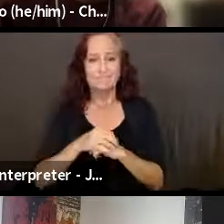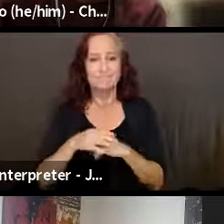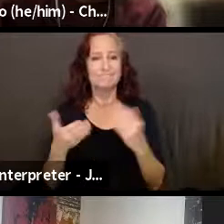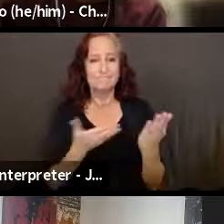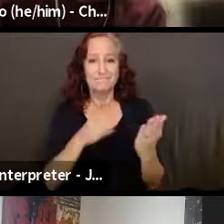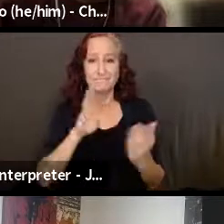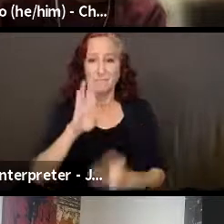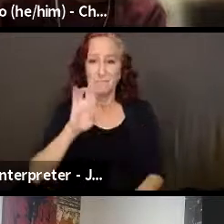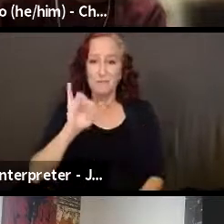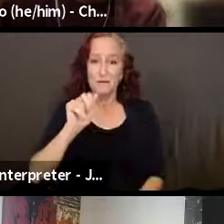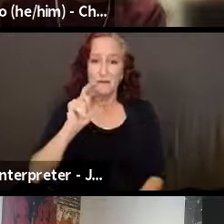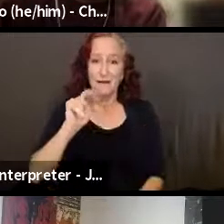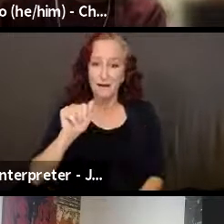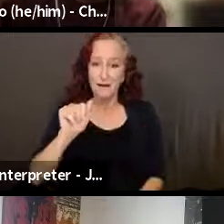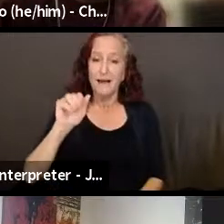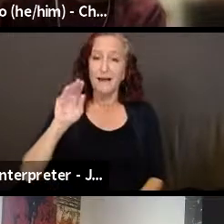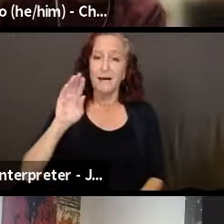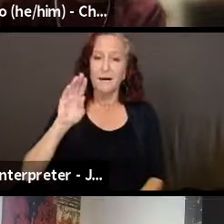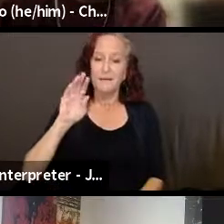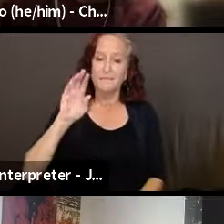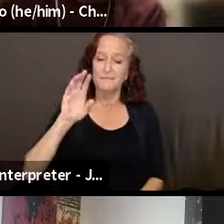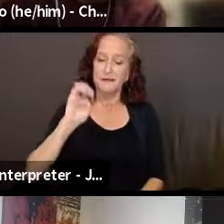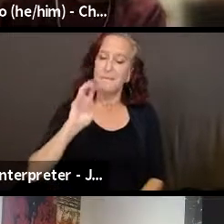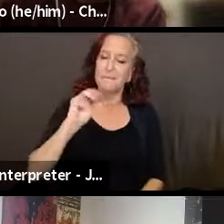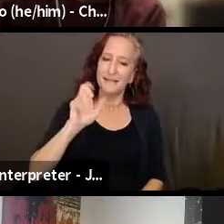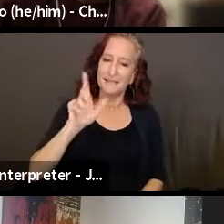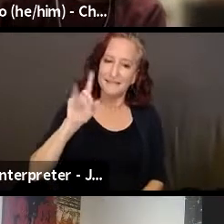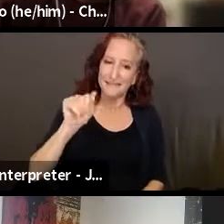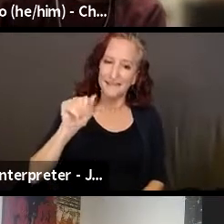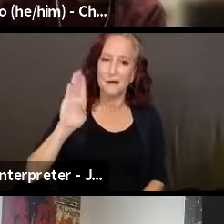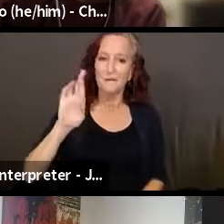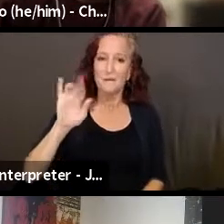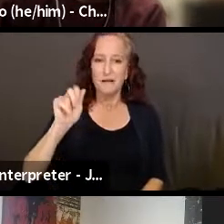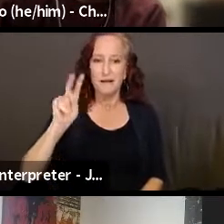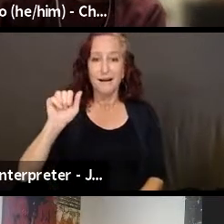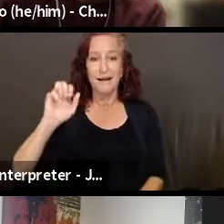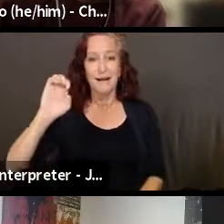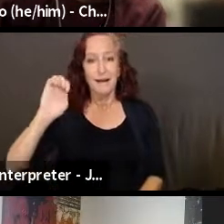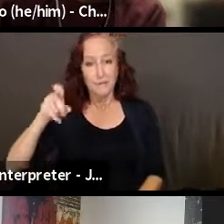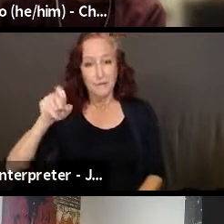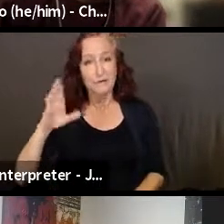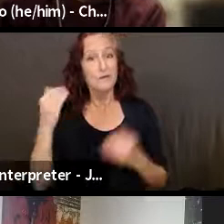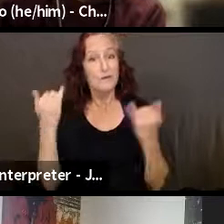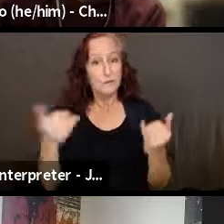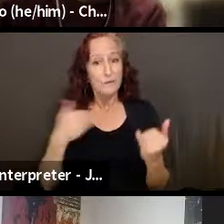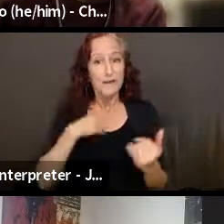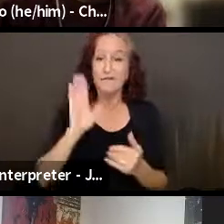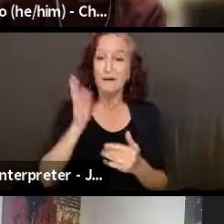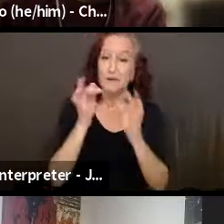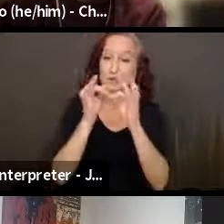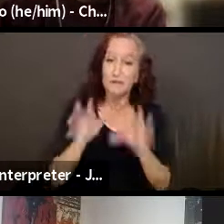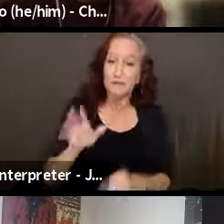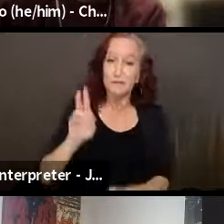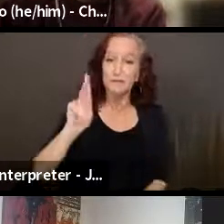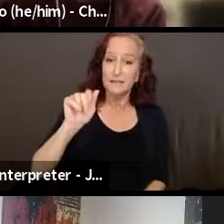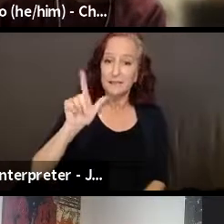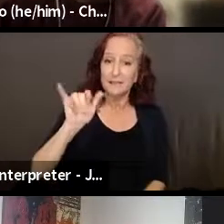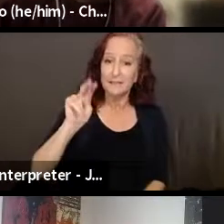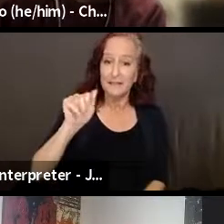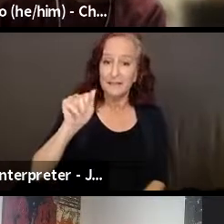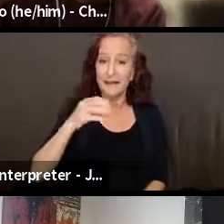mention that on screen we have our ASL interpreters, Kalina and Jewel. Thanks so